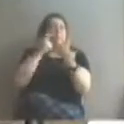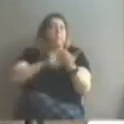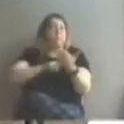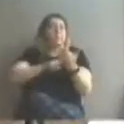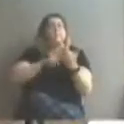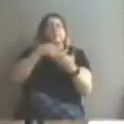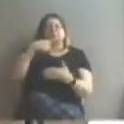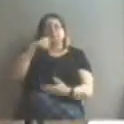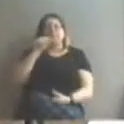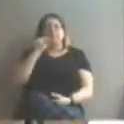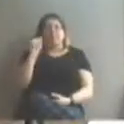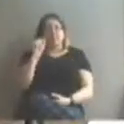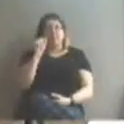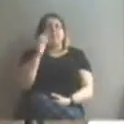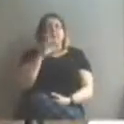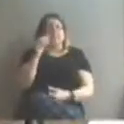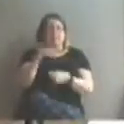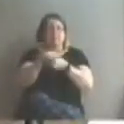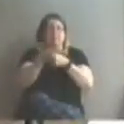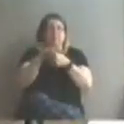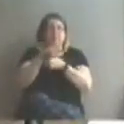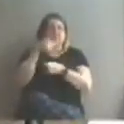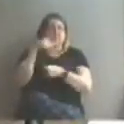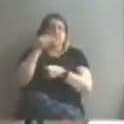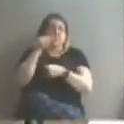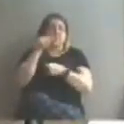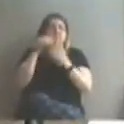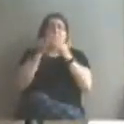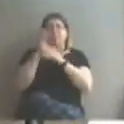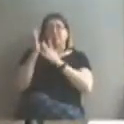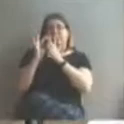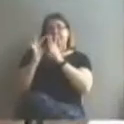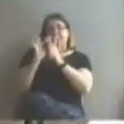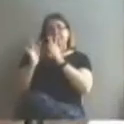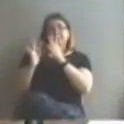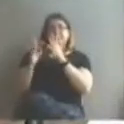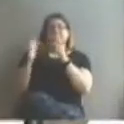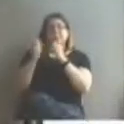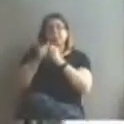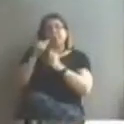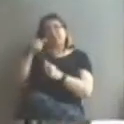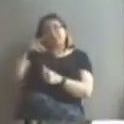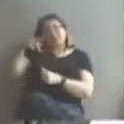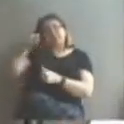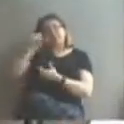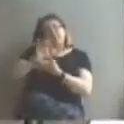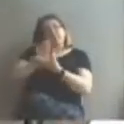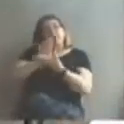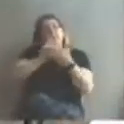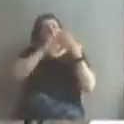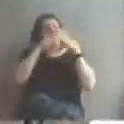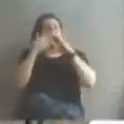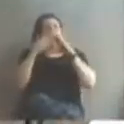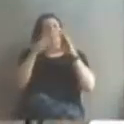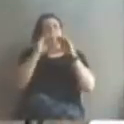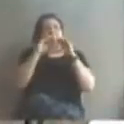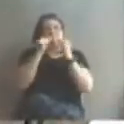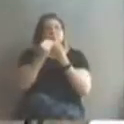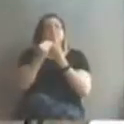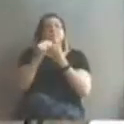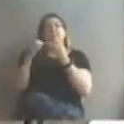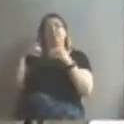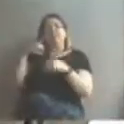district PTA and his local PTAs through outreach with Jefferson County schools, community organizations,